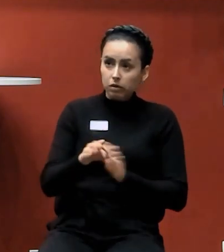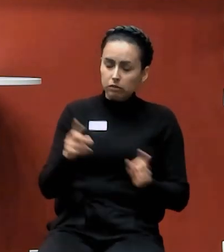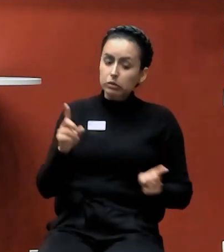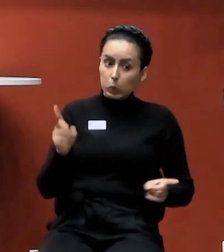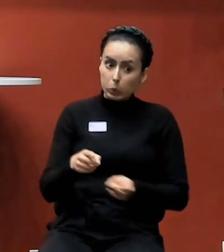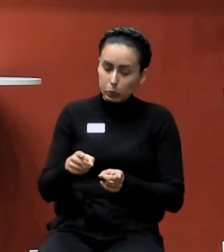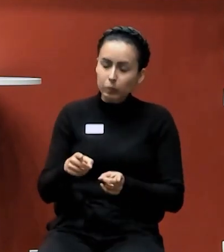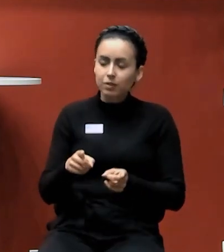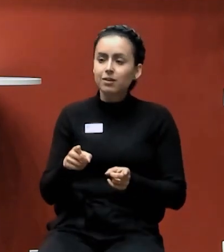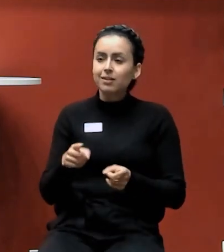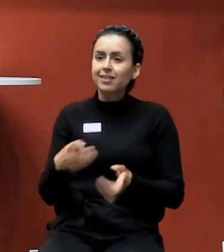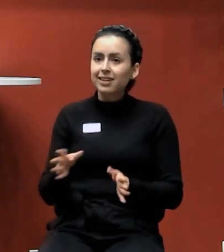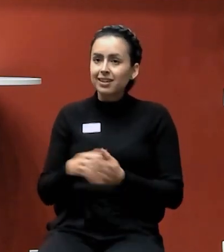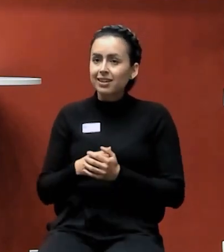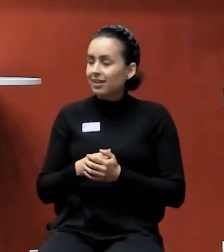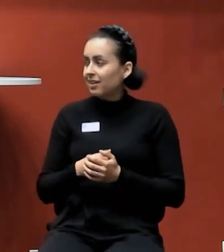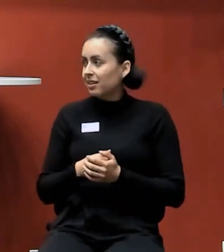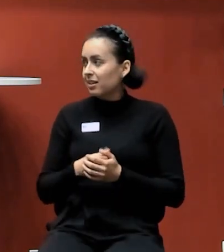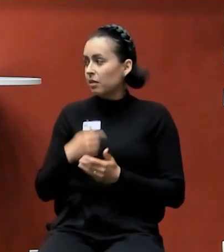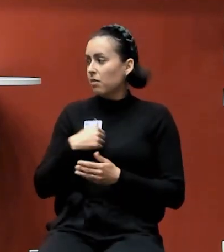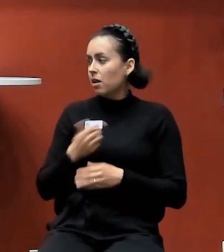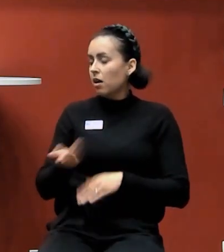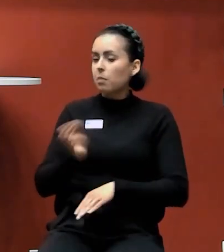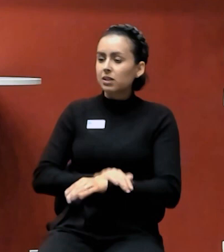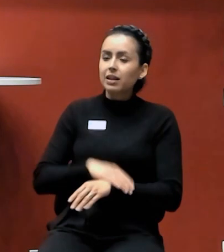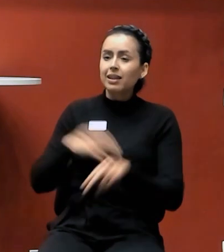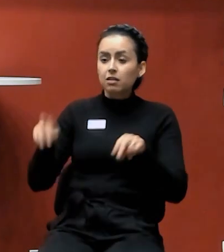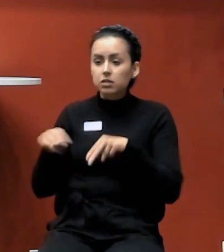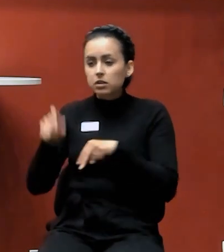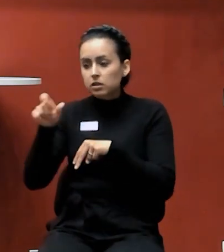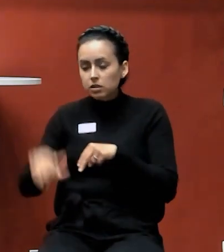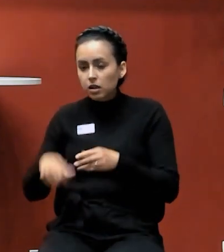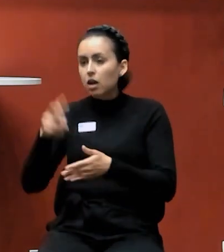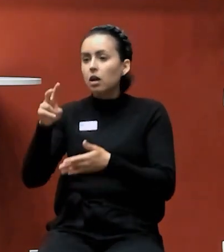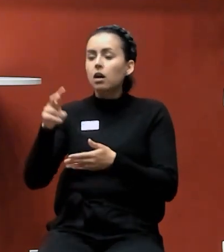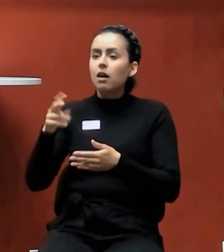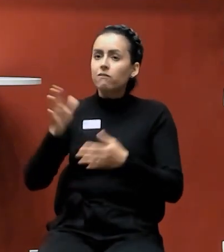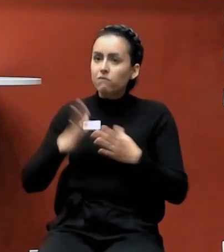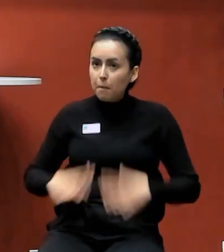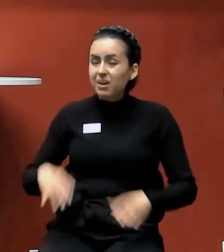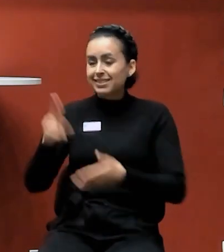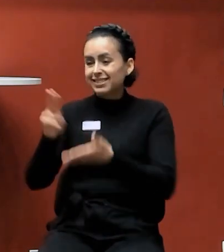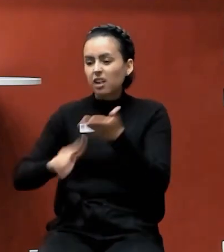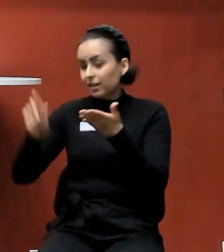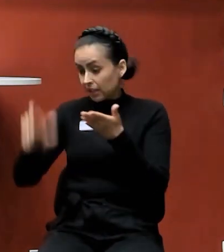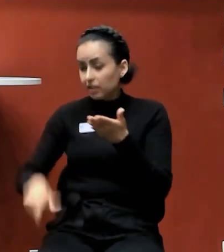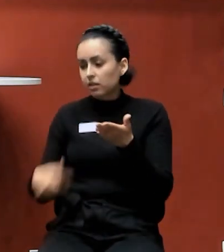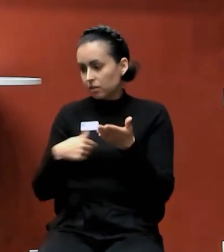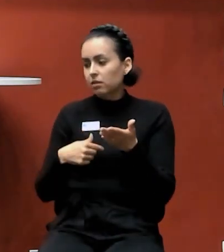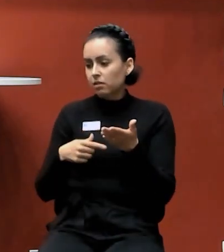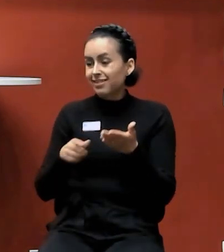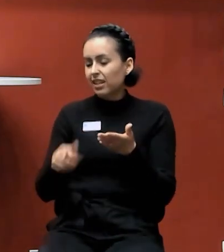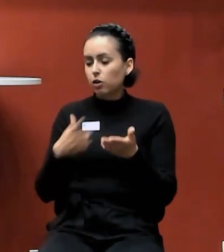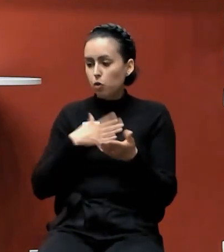one, I've been a professional dancer, choreographer, artist, disabled artist, which is how I identify,